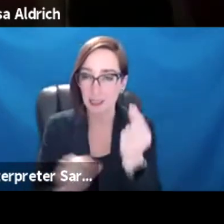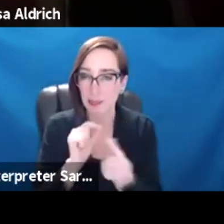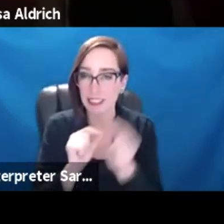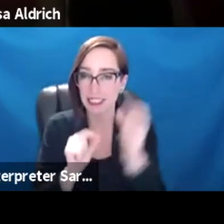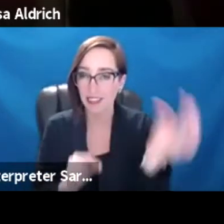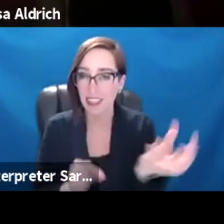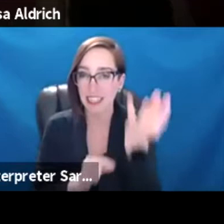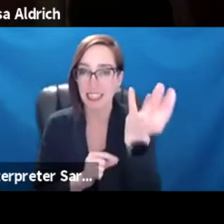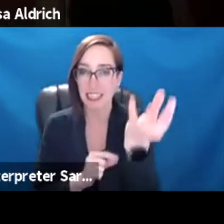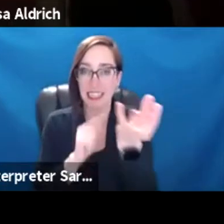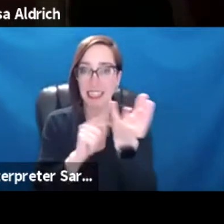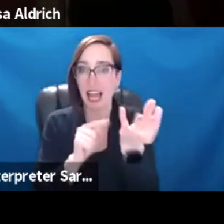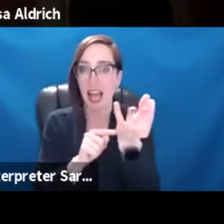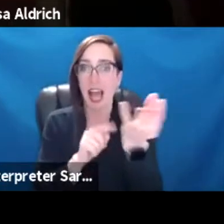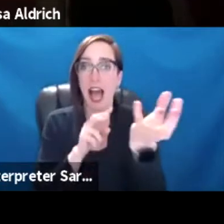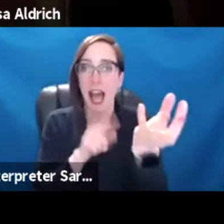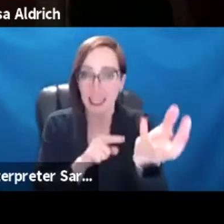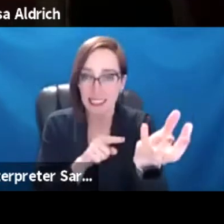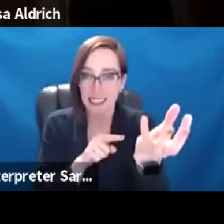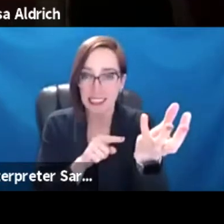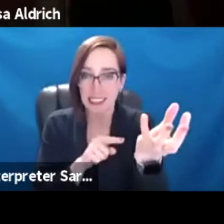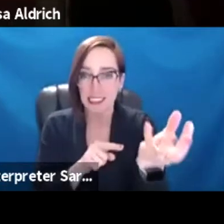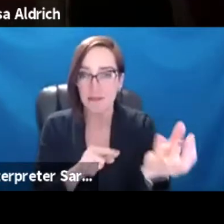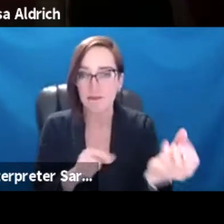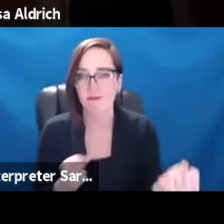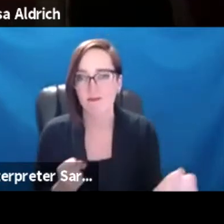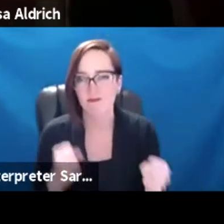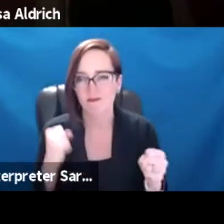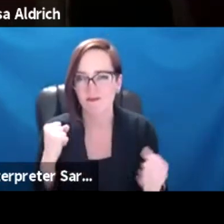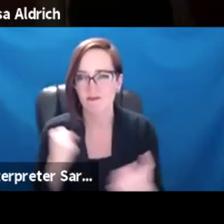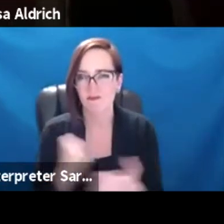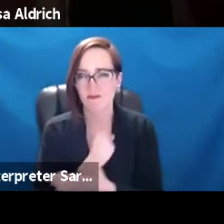Being celebrated.